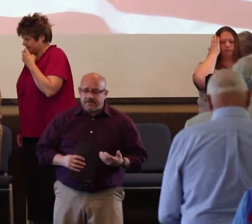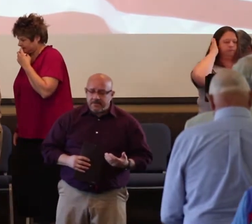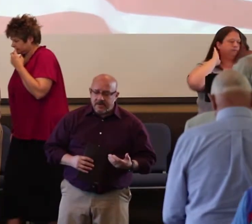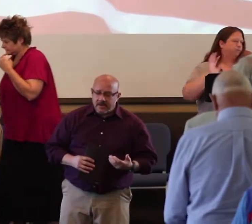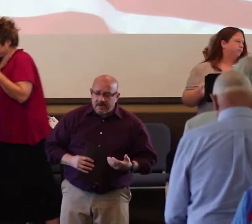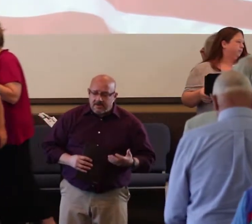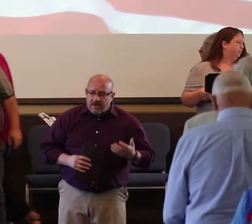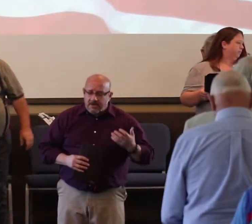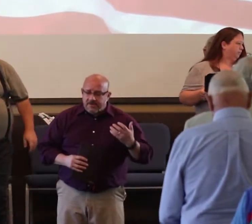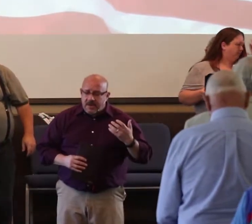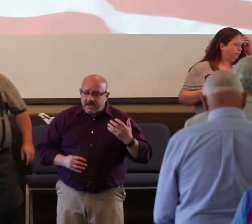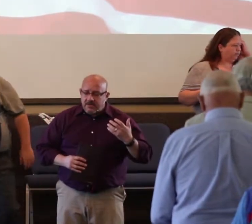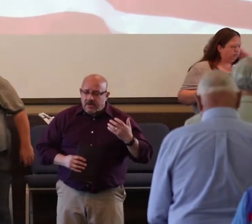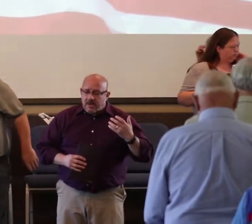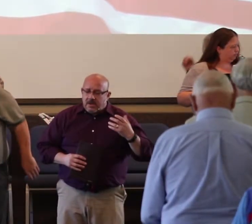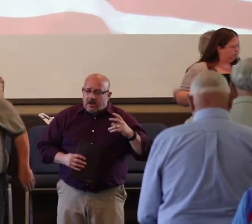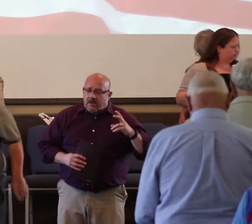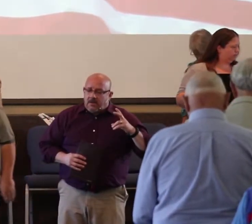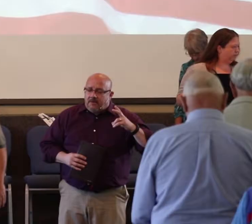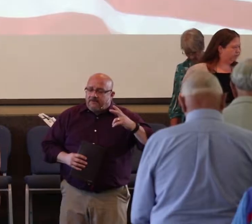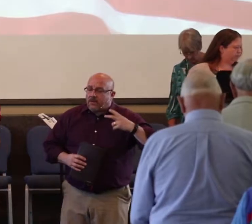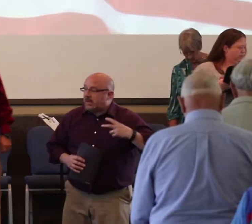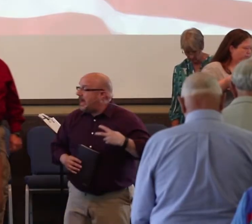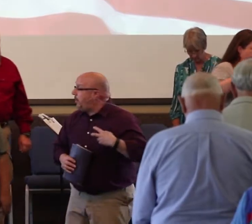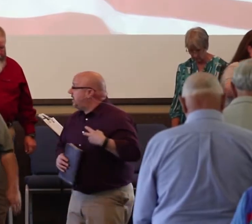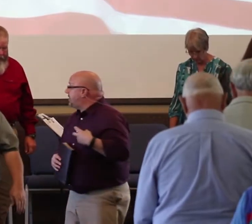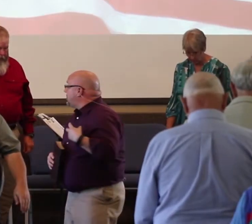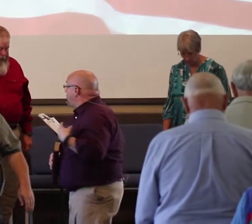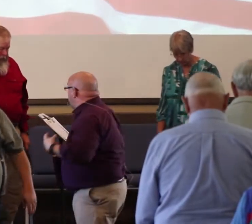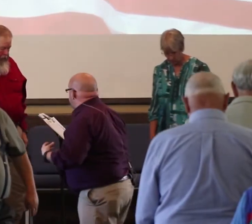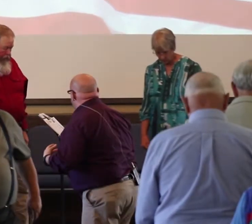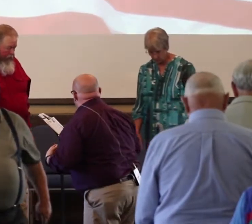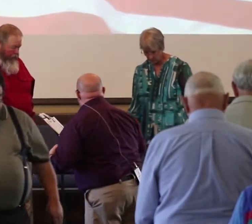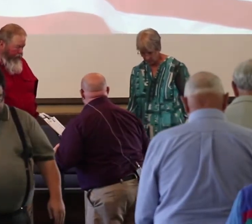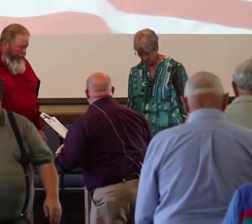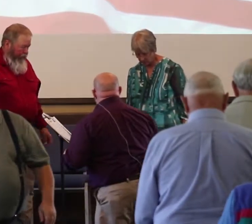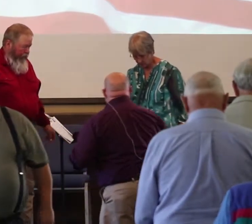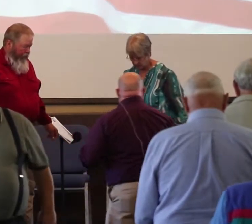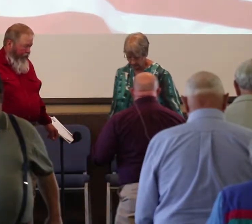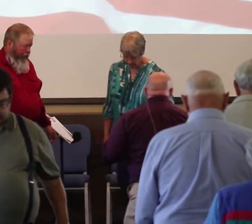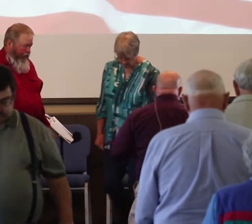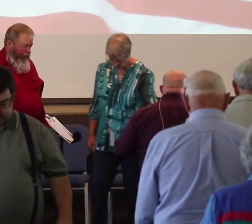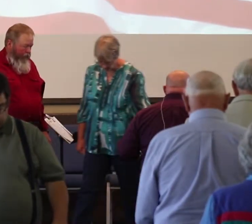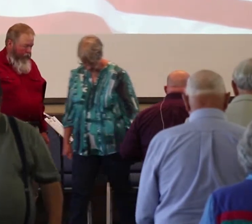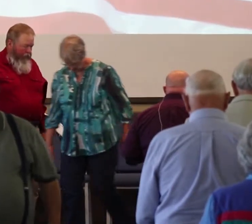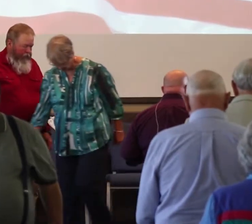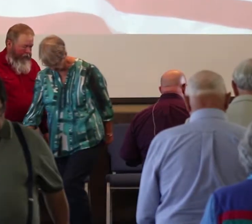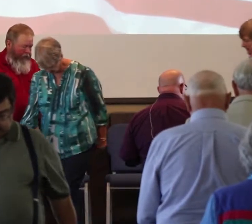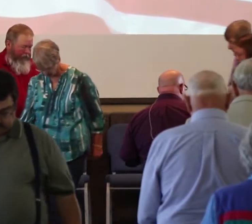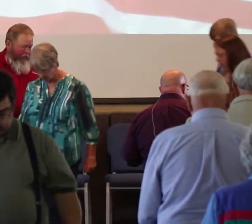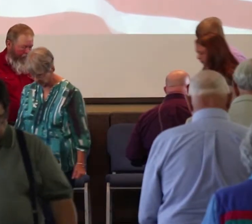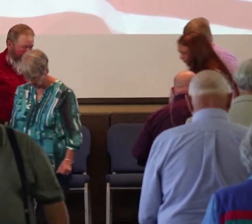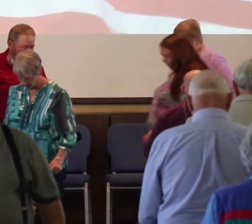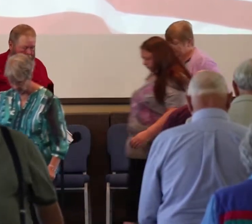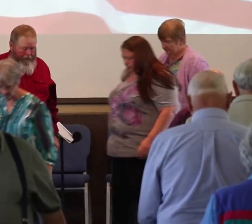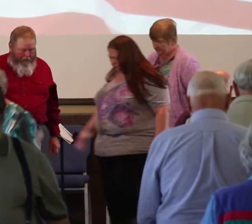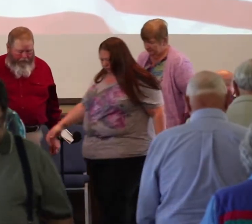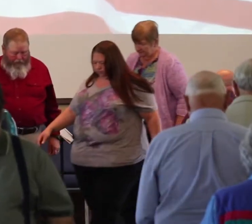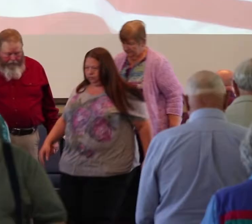country. Father, thank you for allowing us to worship you in spirit and in